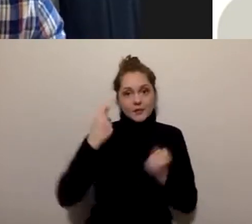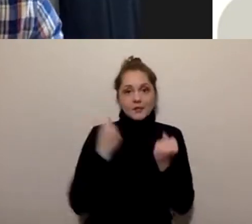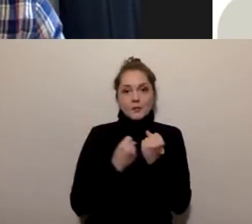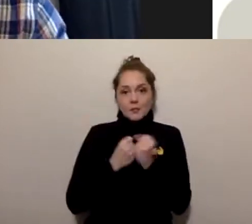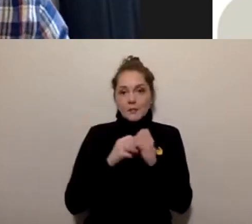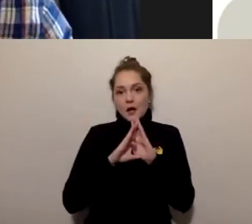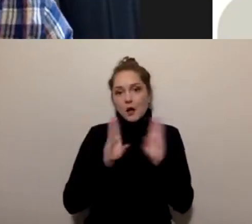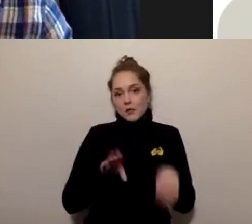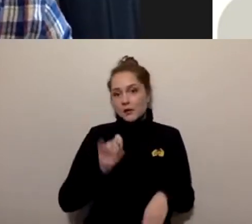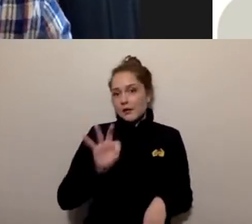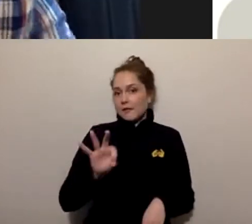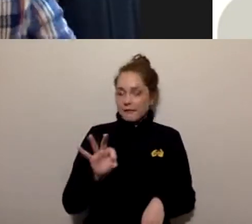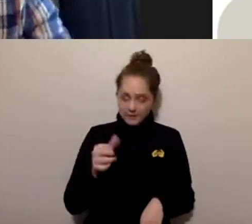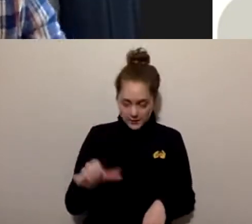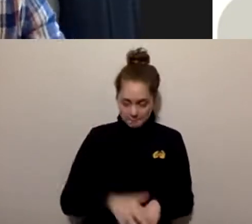any.